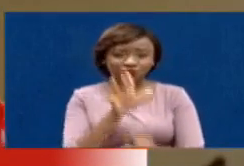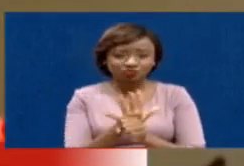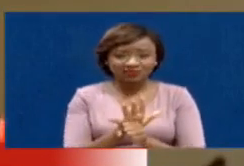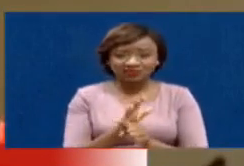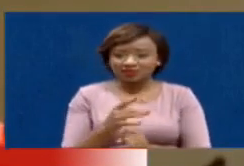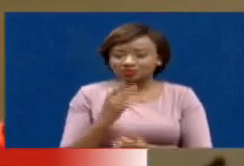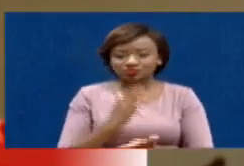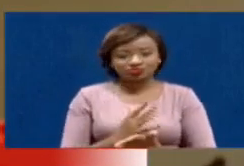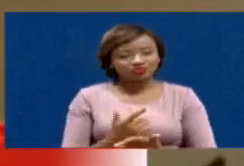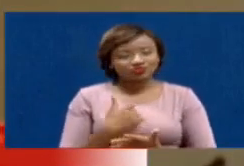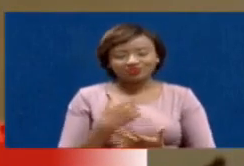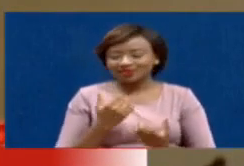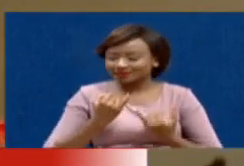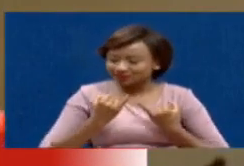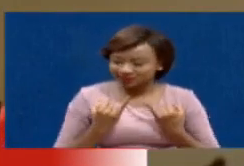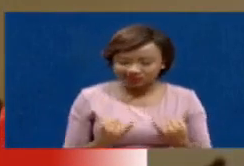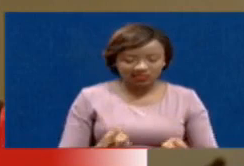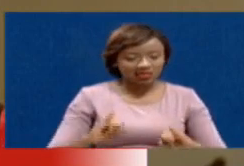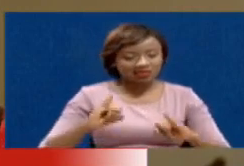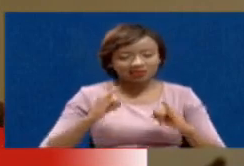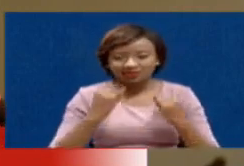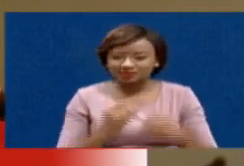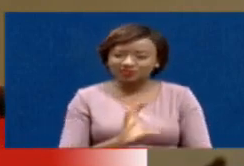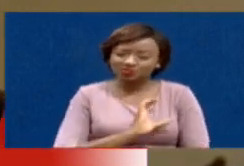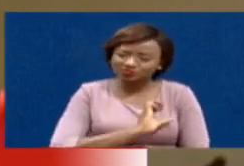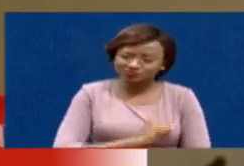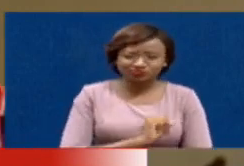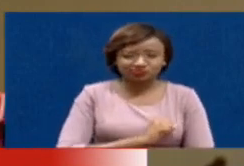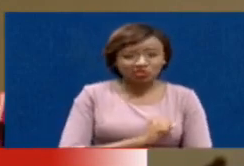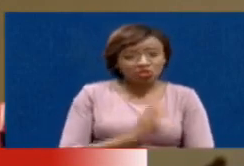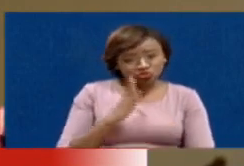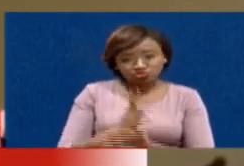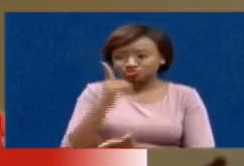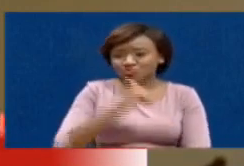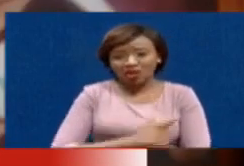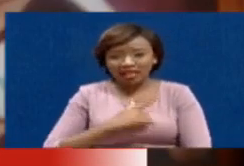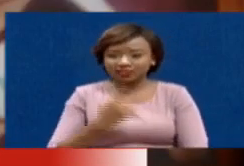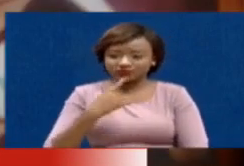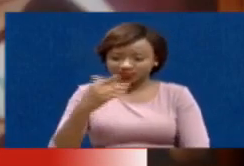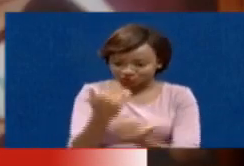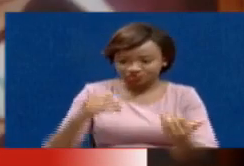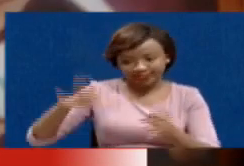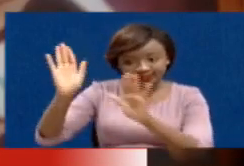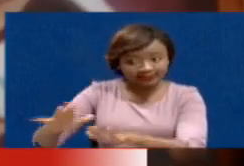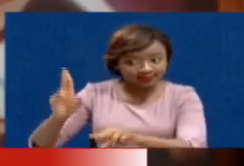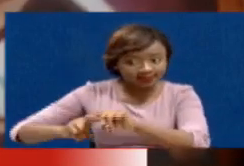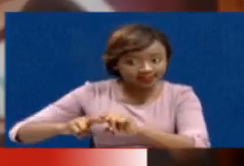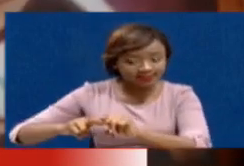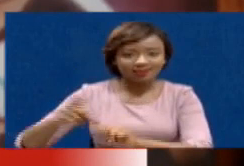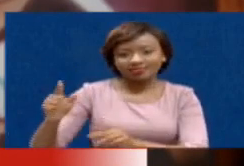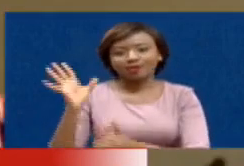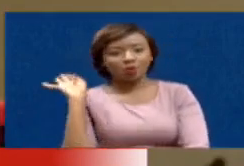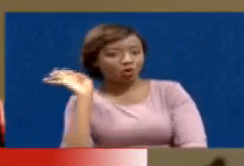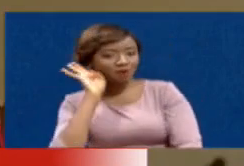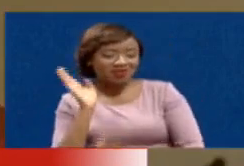more problem. I'm just trying to survive. You're lucky you will be able to tell your child, sit down, they will sit down. All the